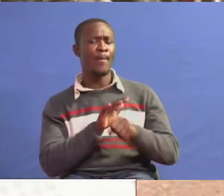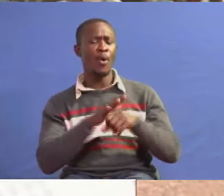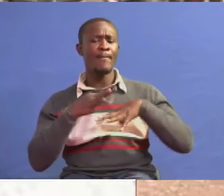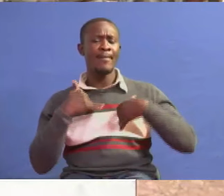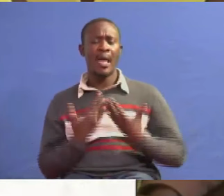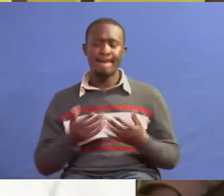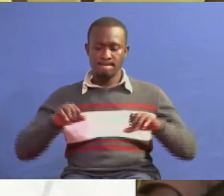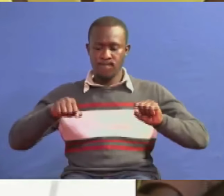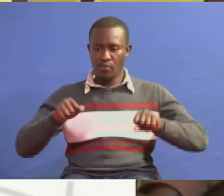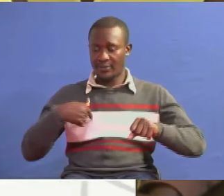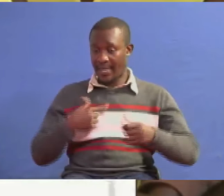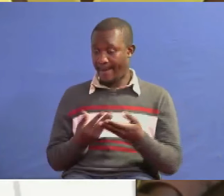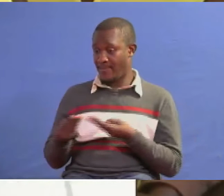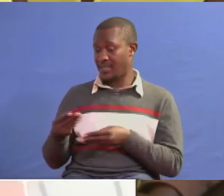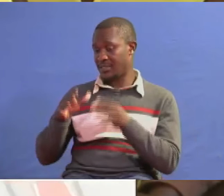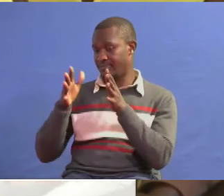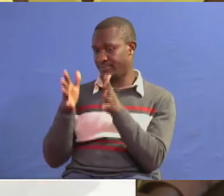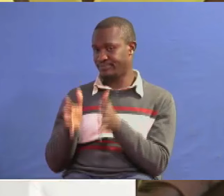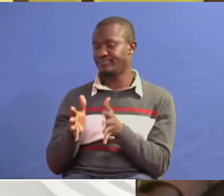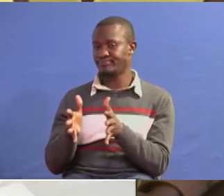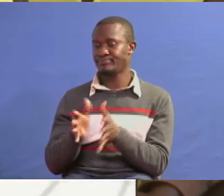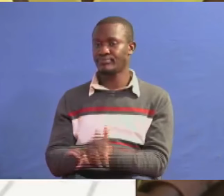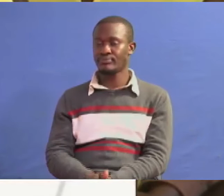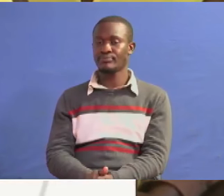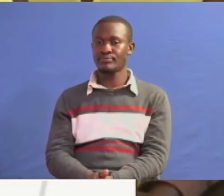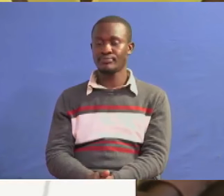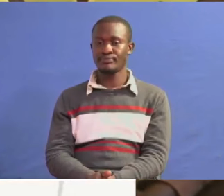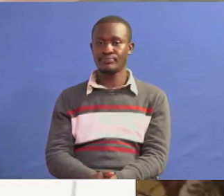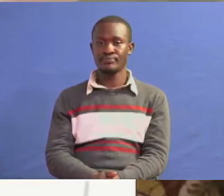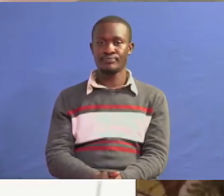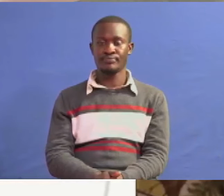boda boda operators and business persons.